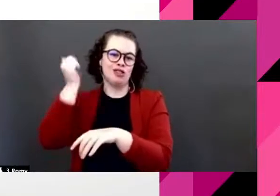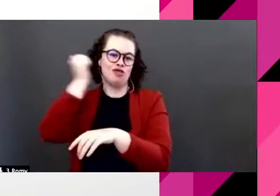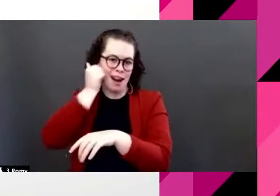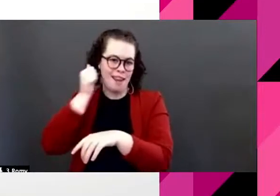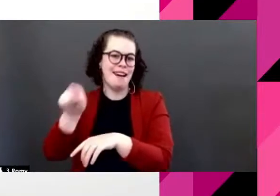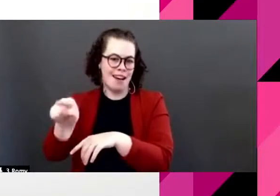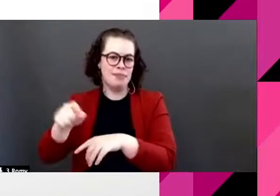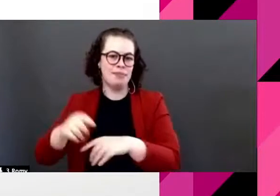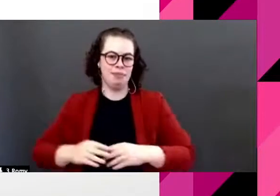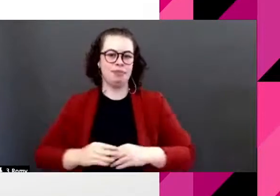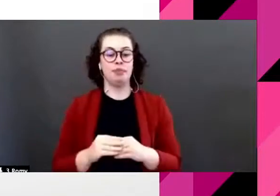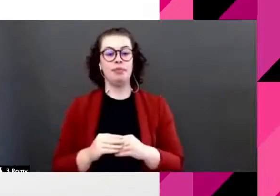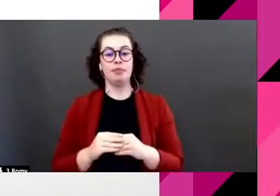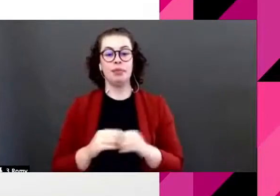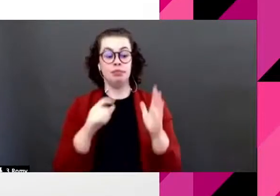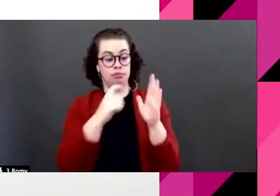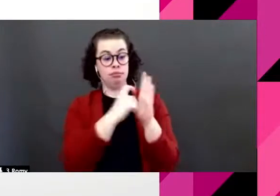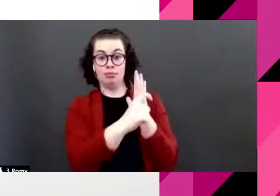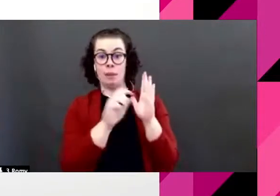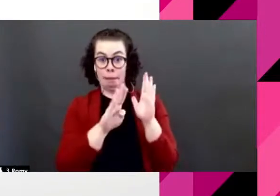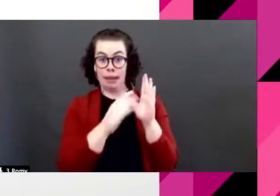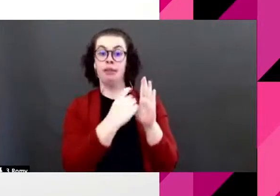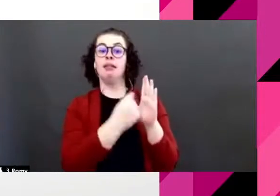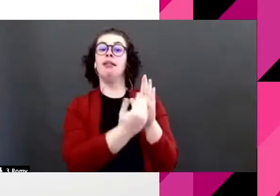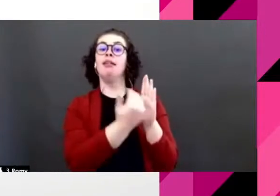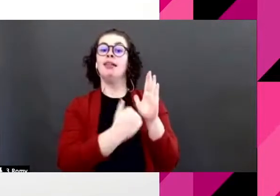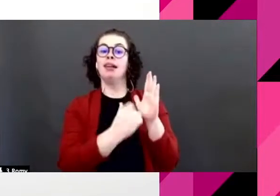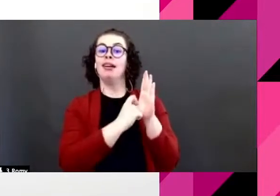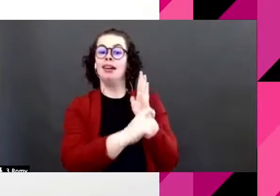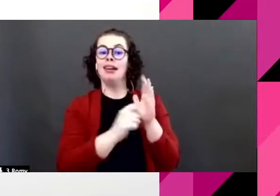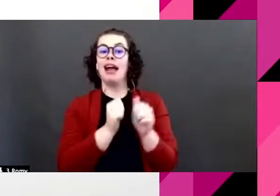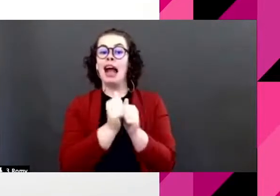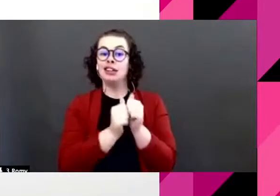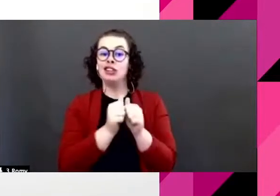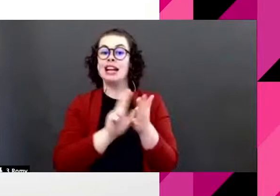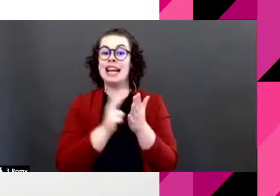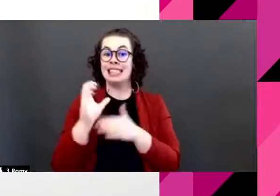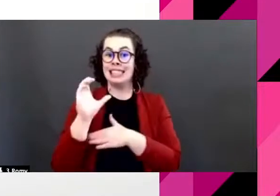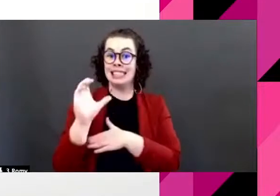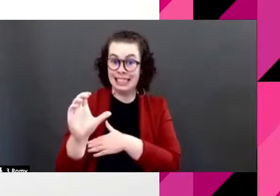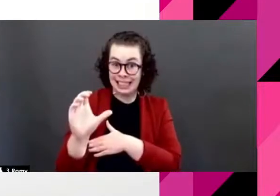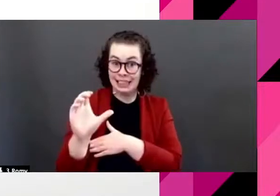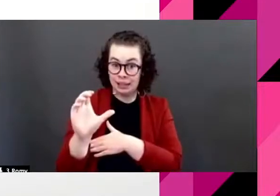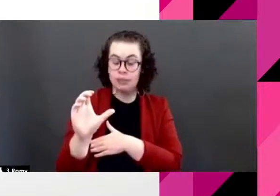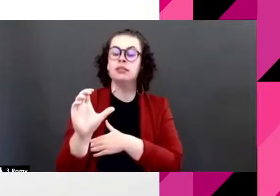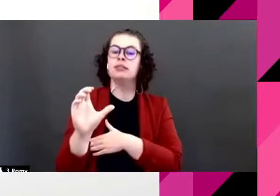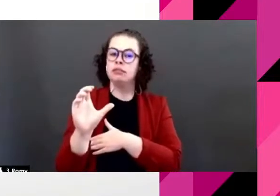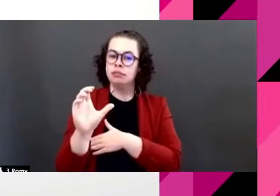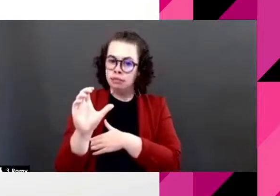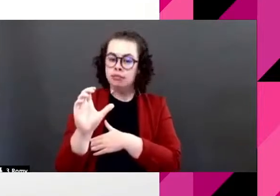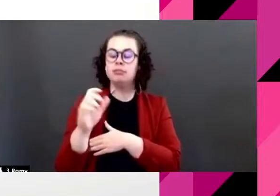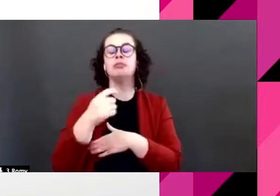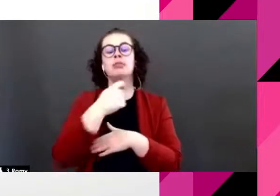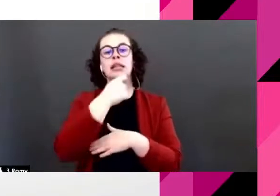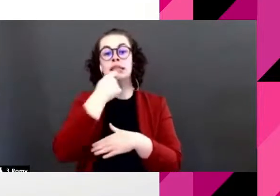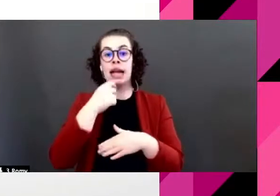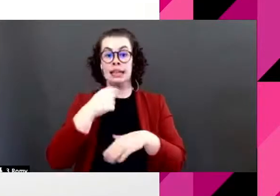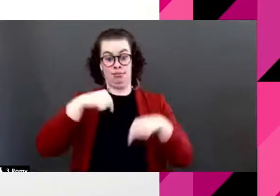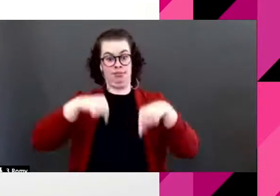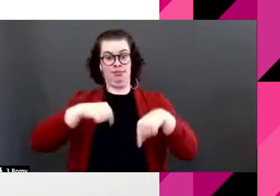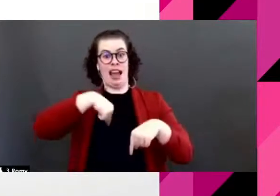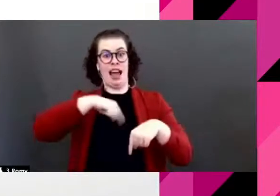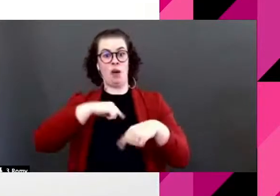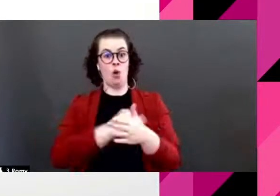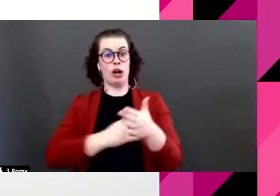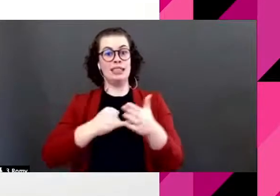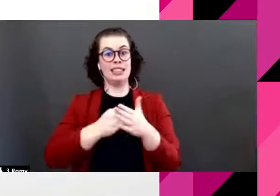Action 18C of Ireland's refreshed National Disability Inclusion Strategy committed the National Disability Authority